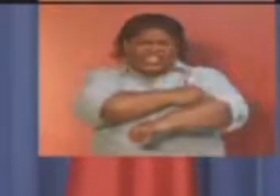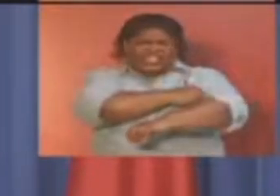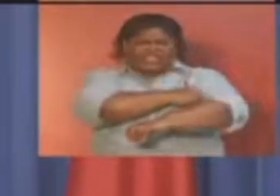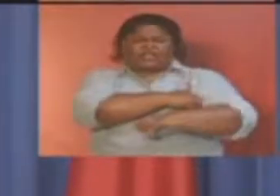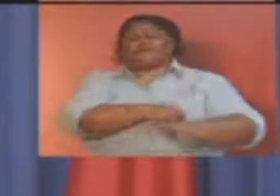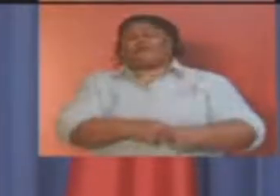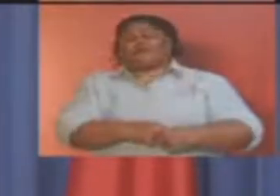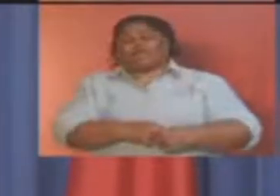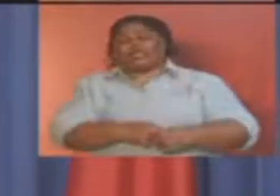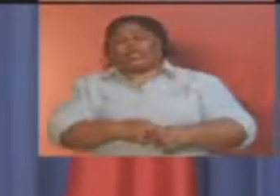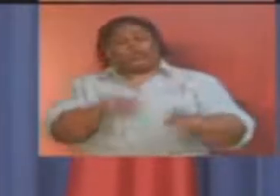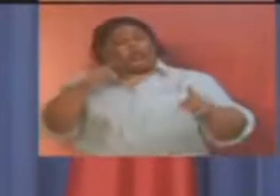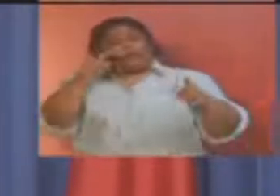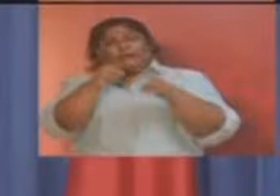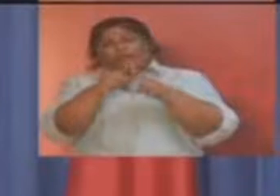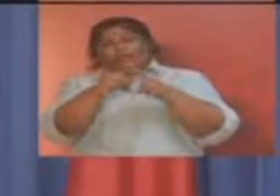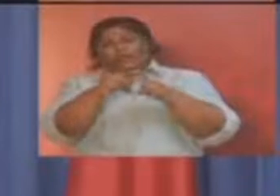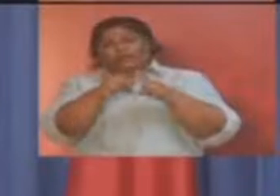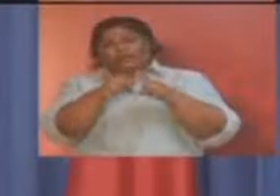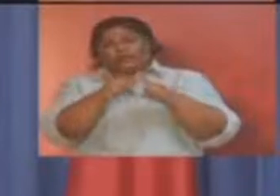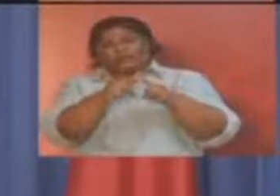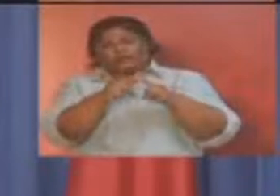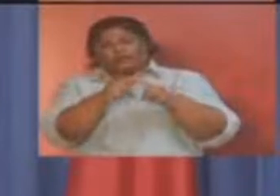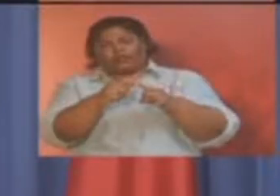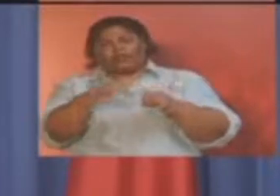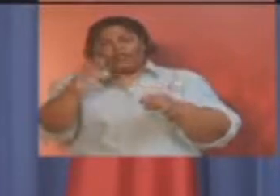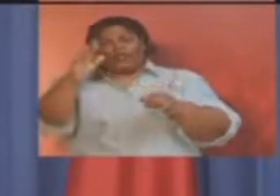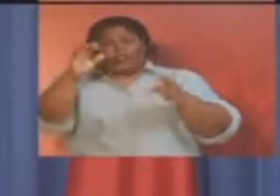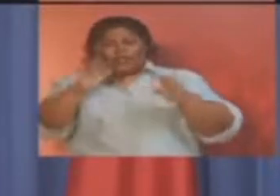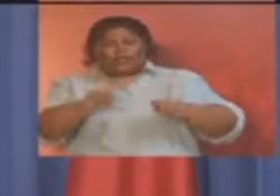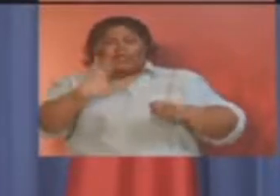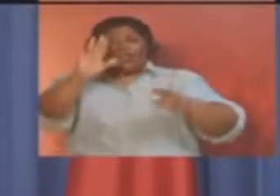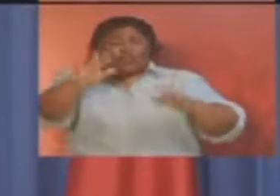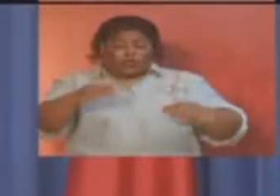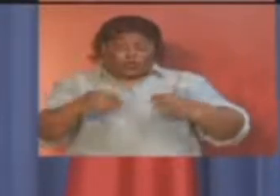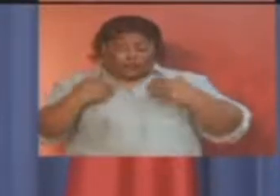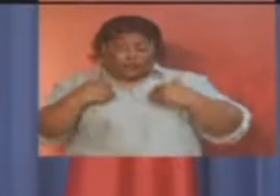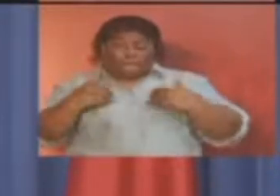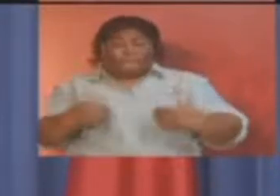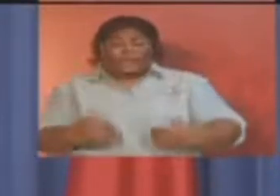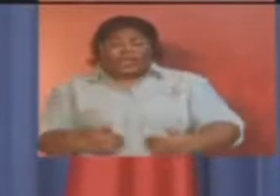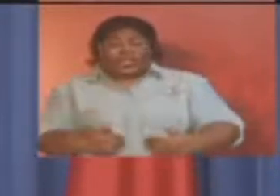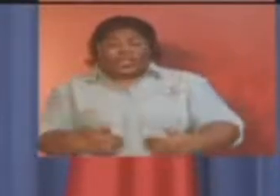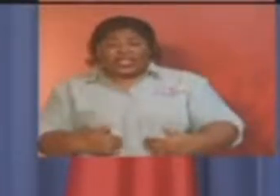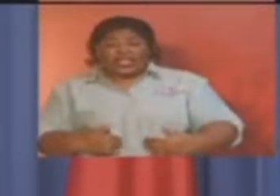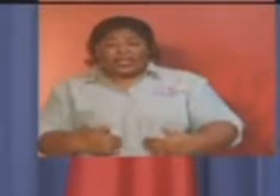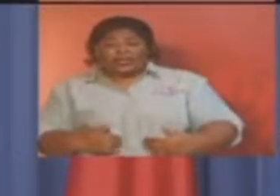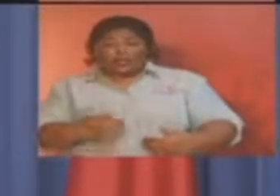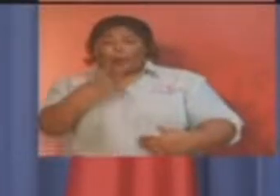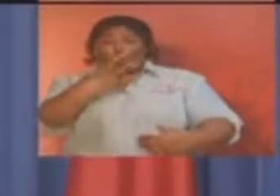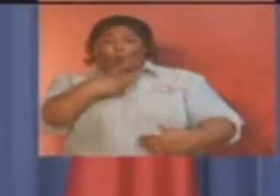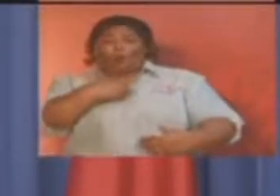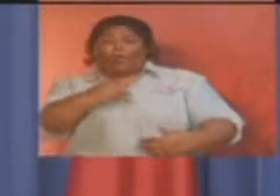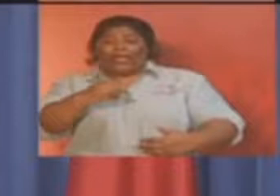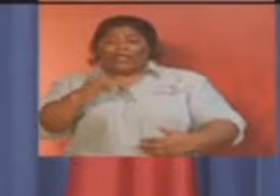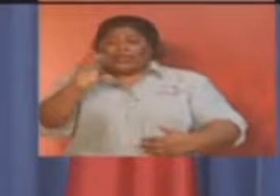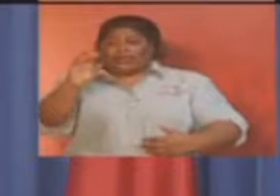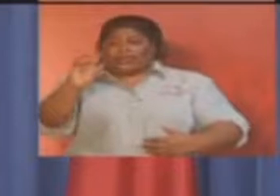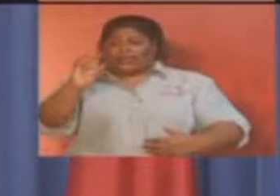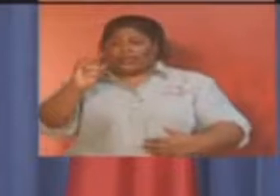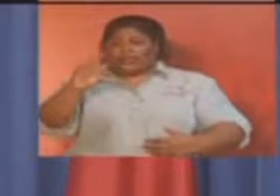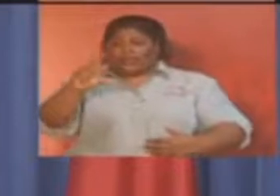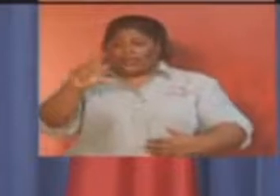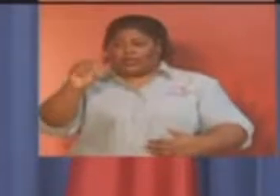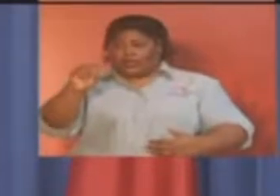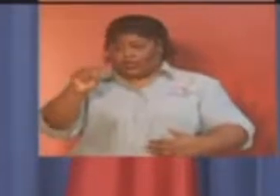to promote an immune response, building your immune system to a point where, of course, it can better fight the virus that is coming from